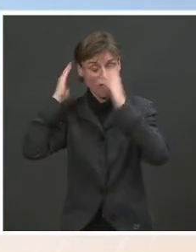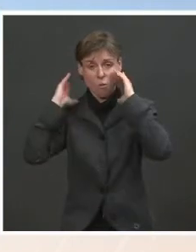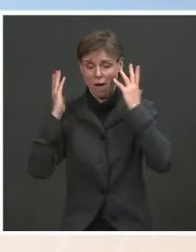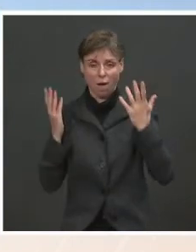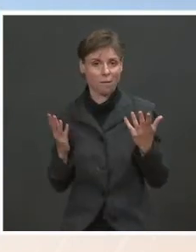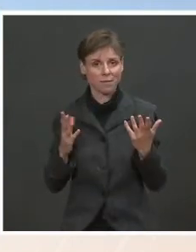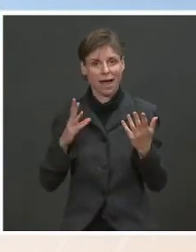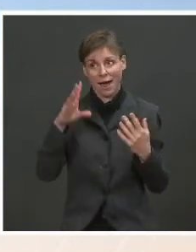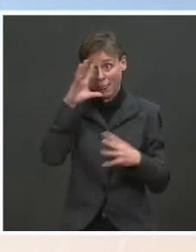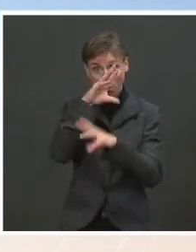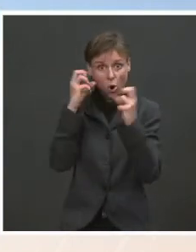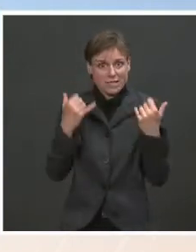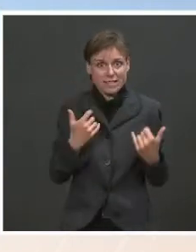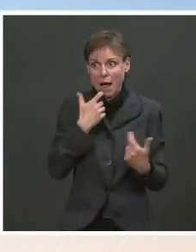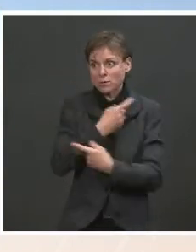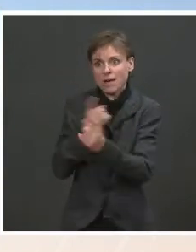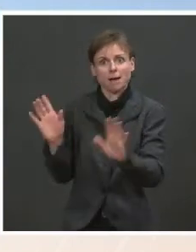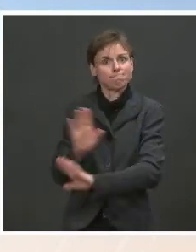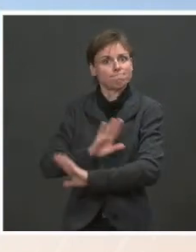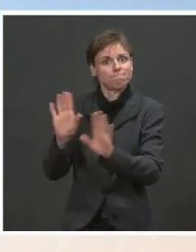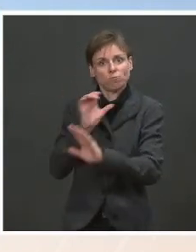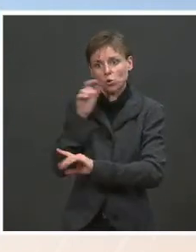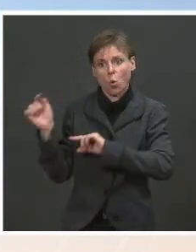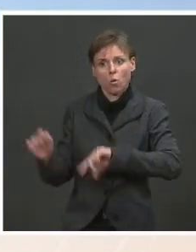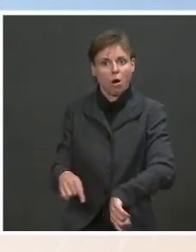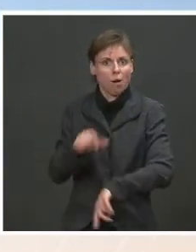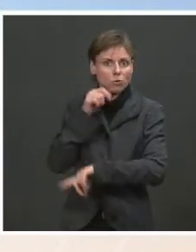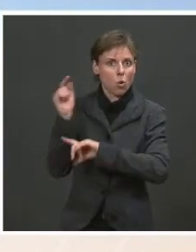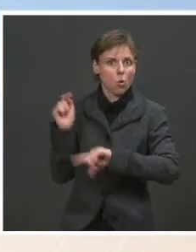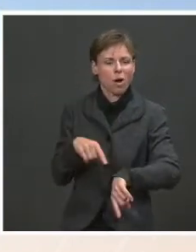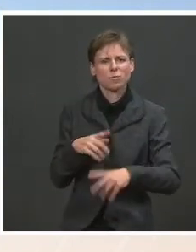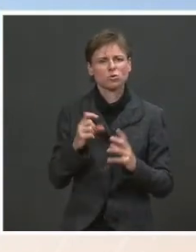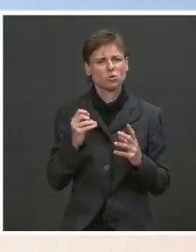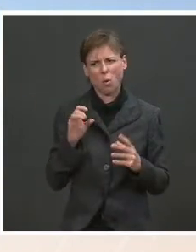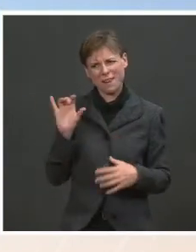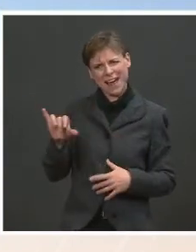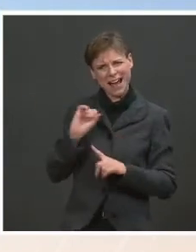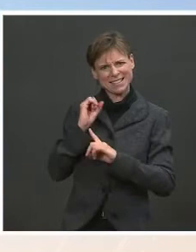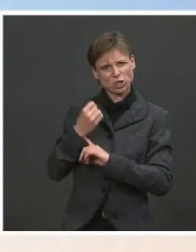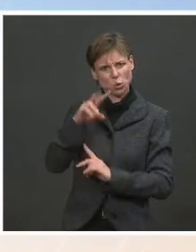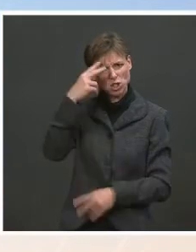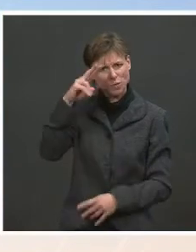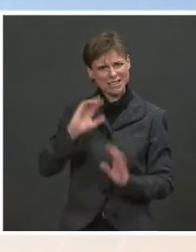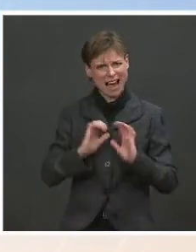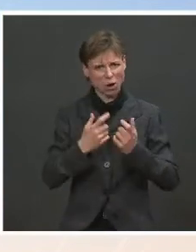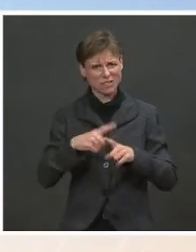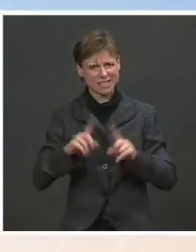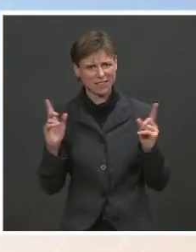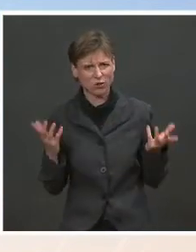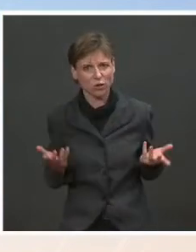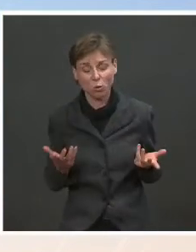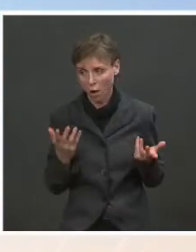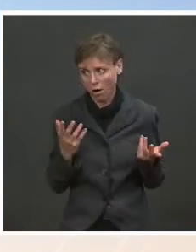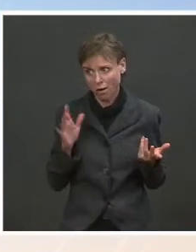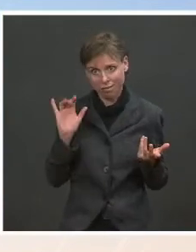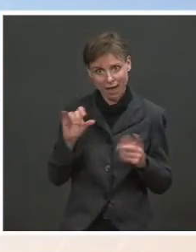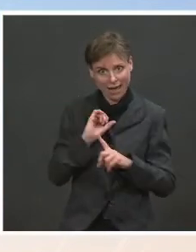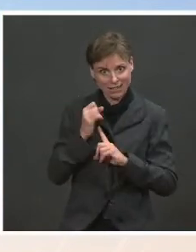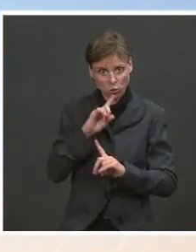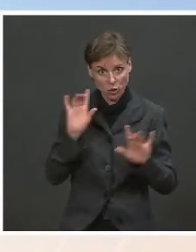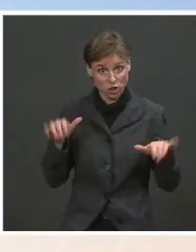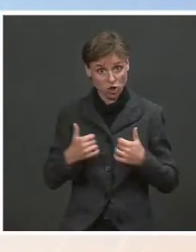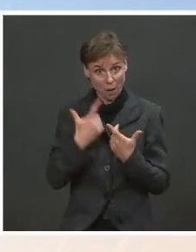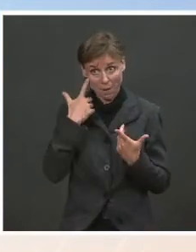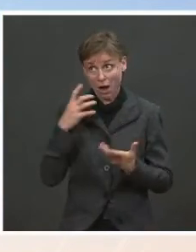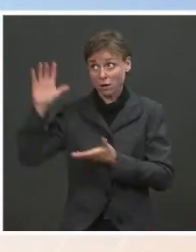in Mexico any different? Well, the situation on the ground is certainly challenging, in part because we inherited a